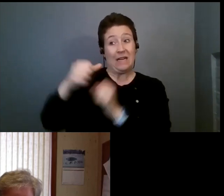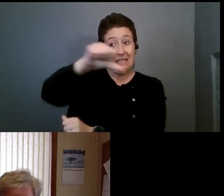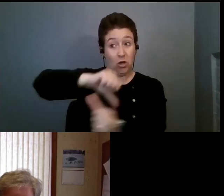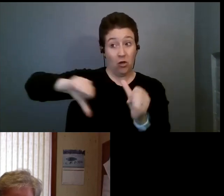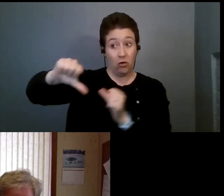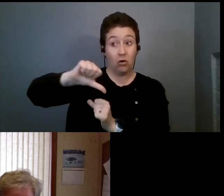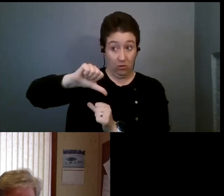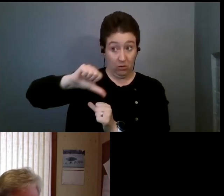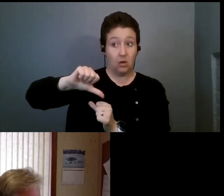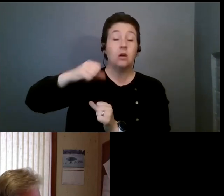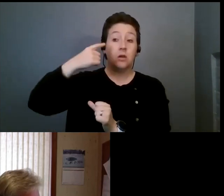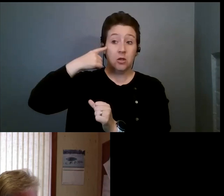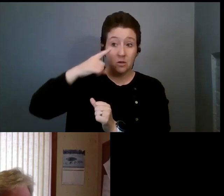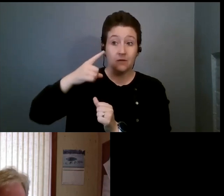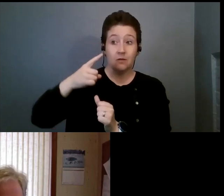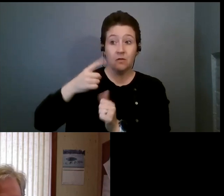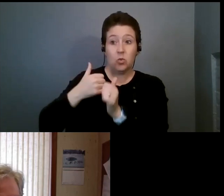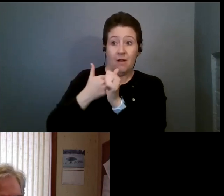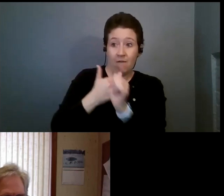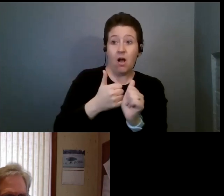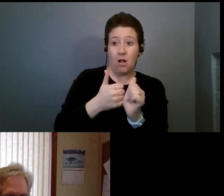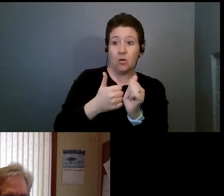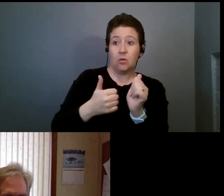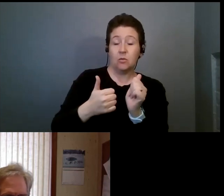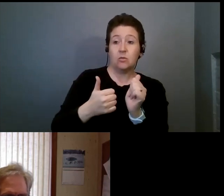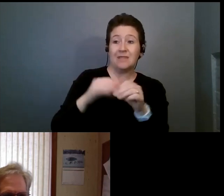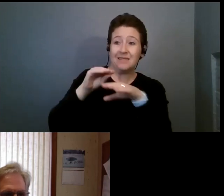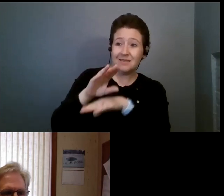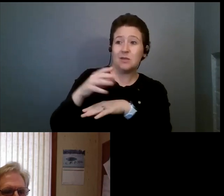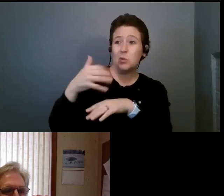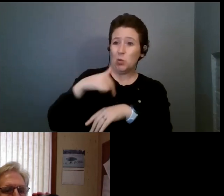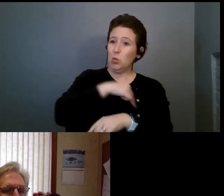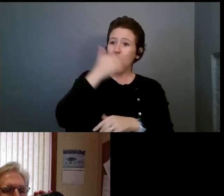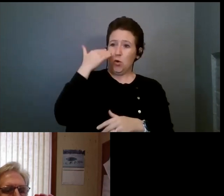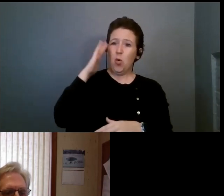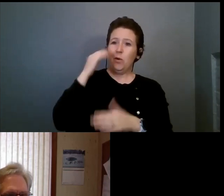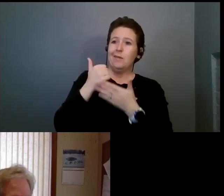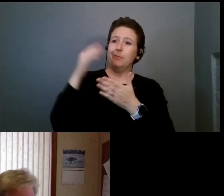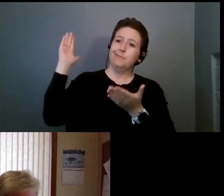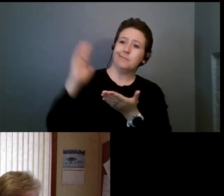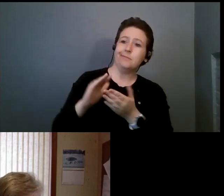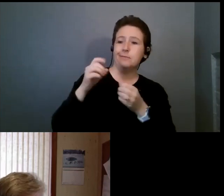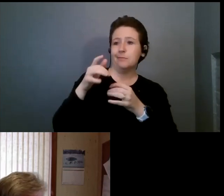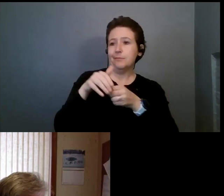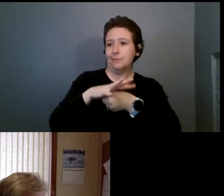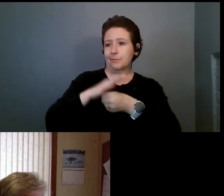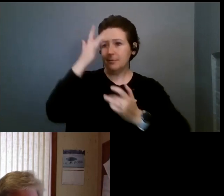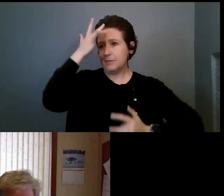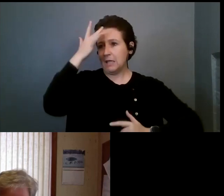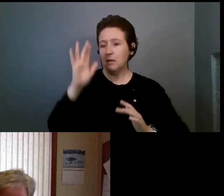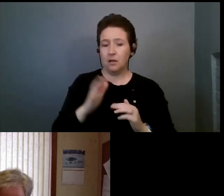to practice the behaviors that we know make a difference in containing the virus. And so we are offering